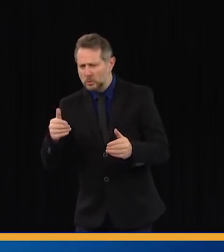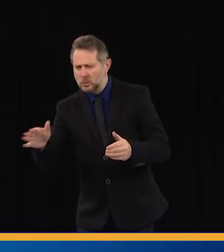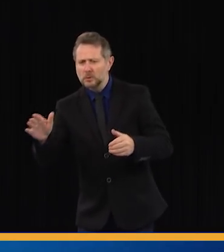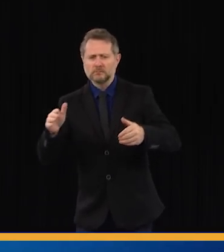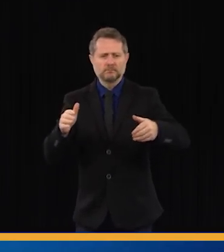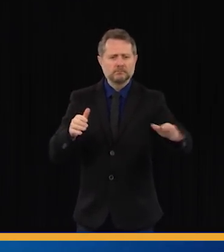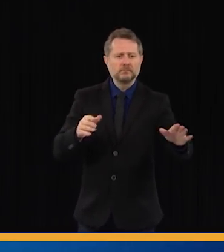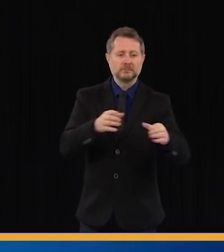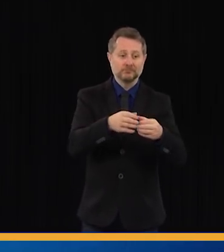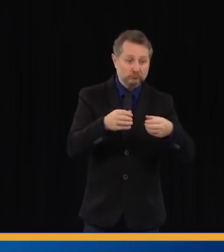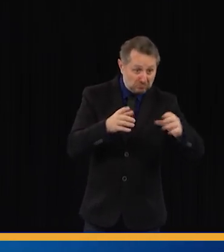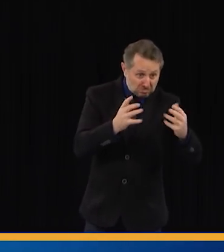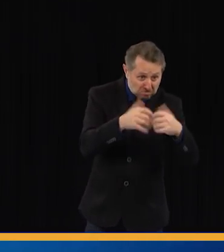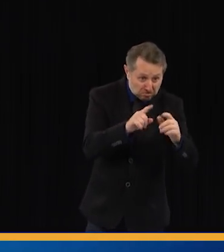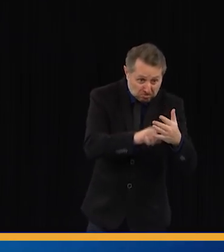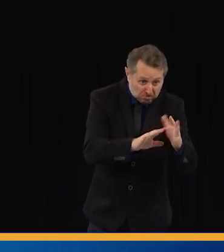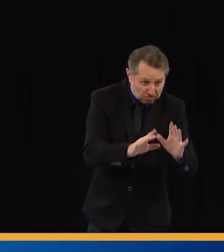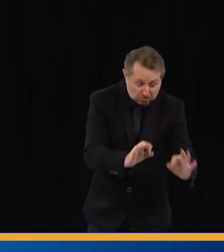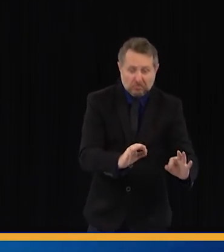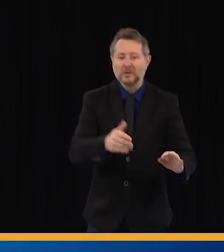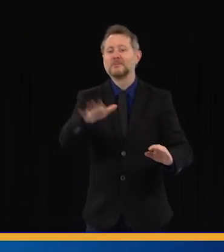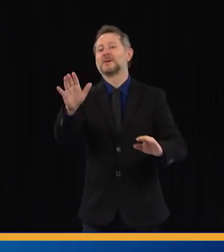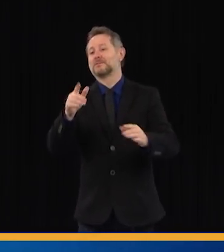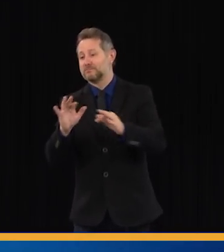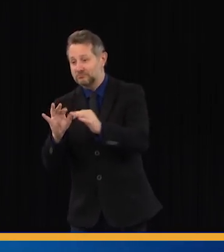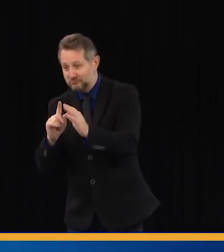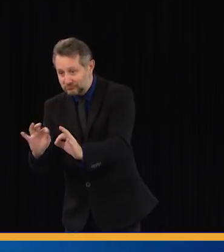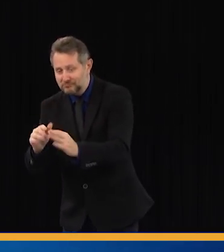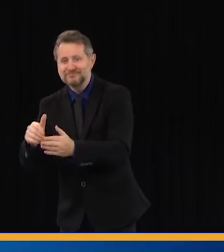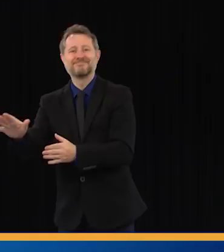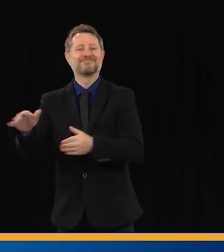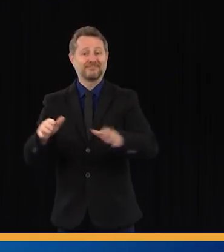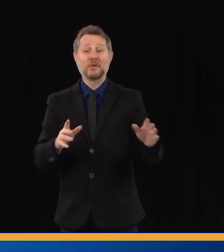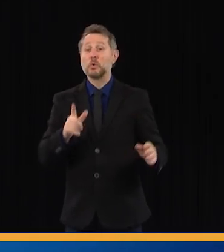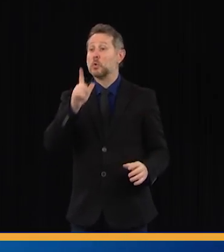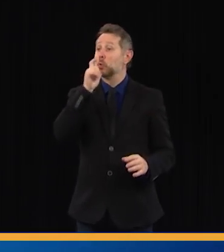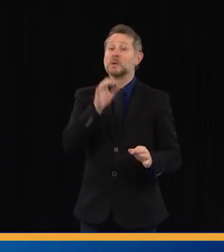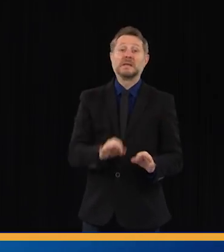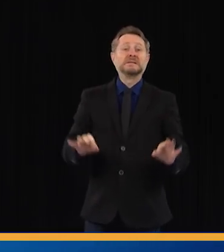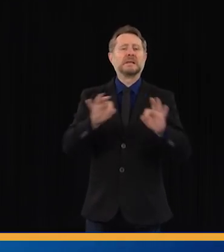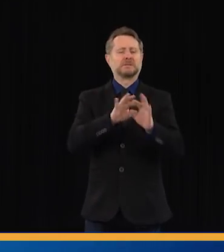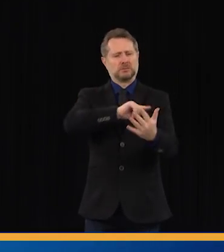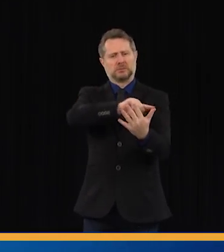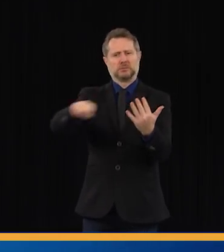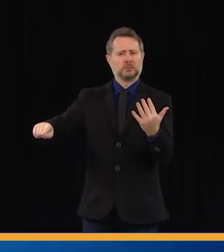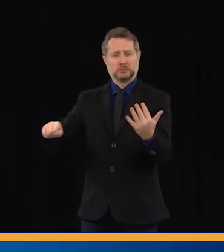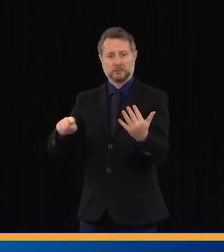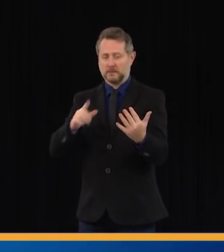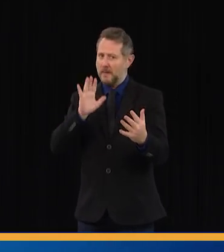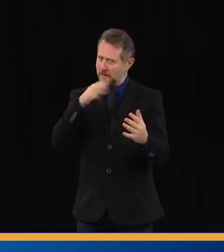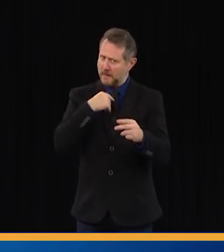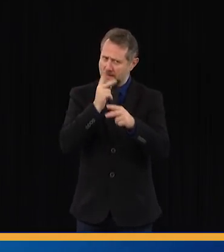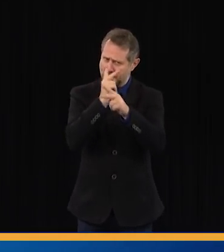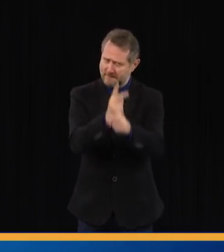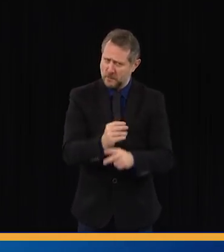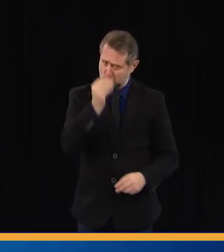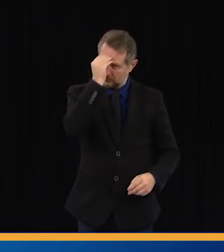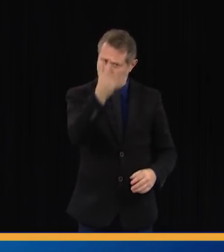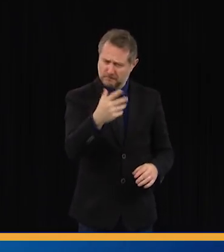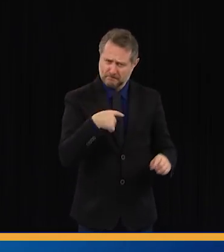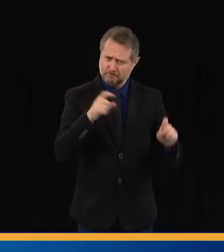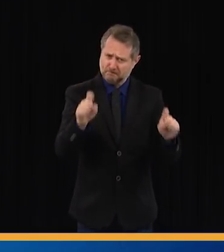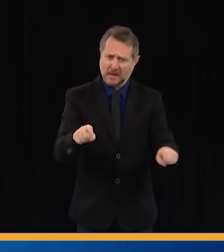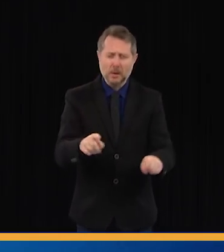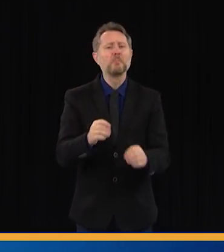reopening the economy, more essential workers. Do it carefully, do it slowly,